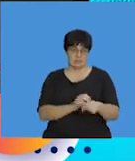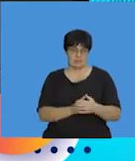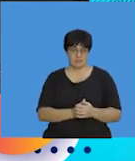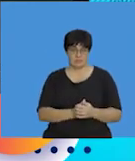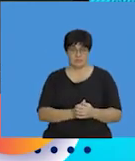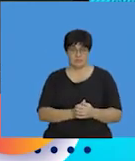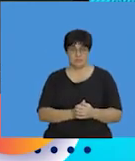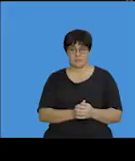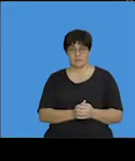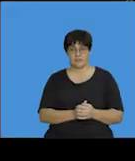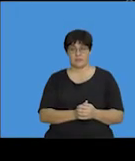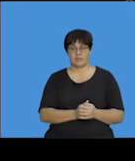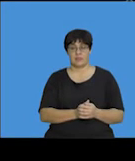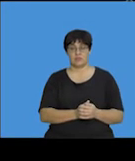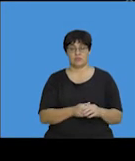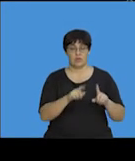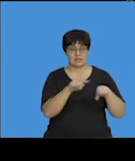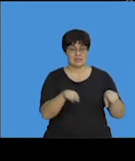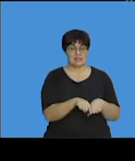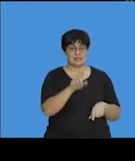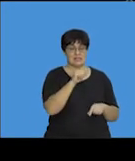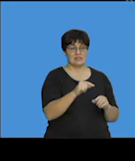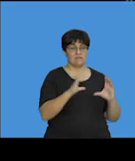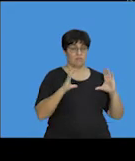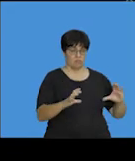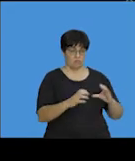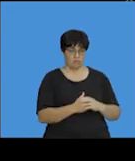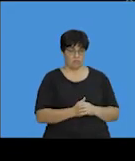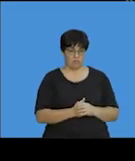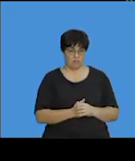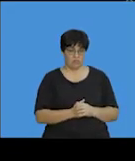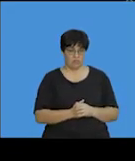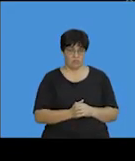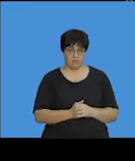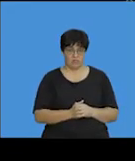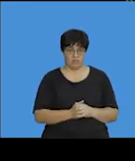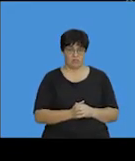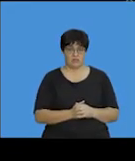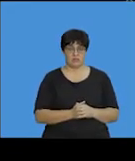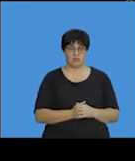at the same time, delta t for the ball